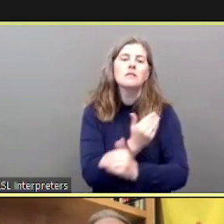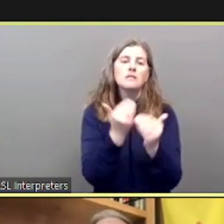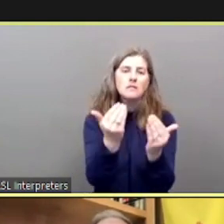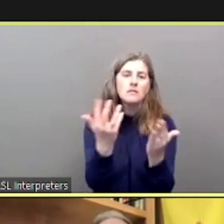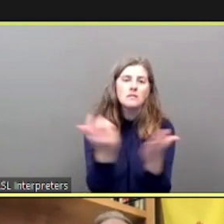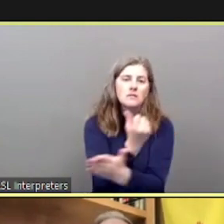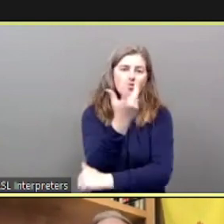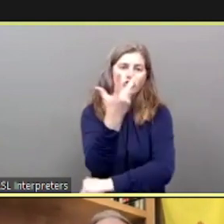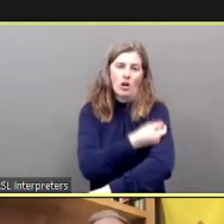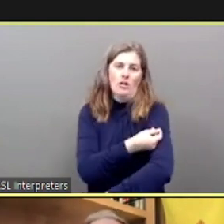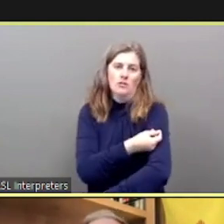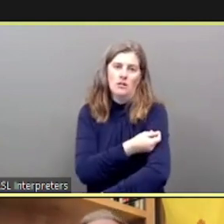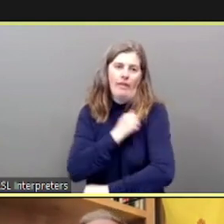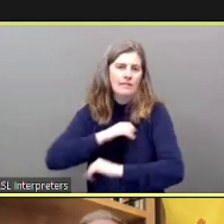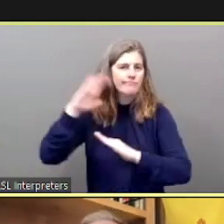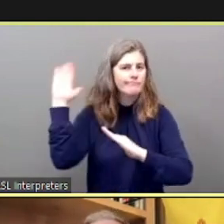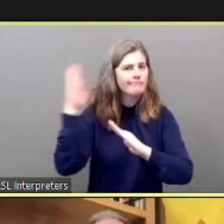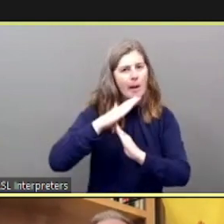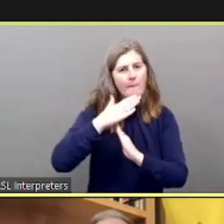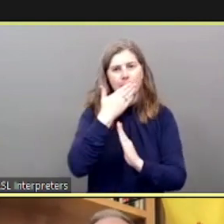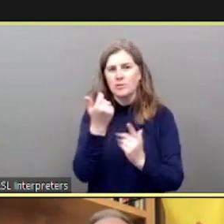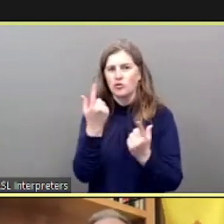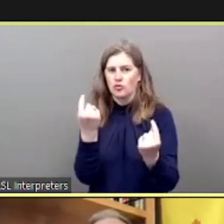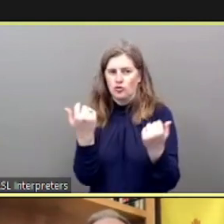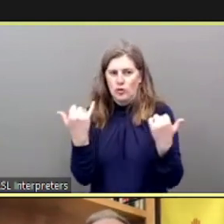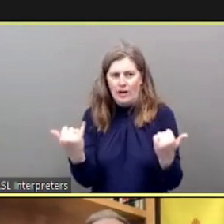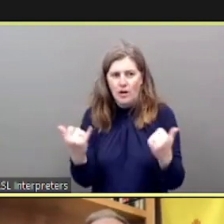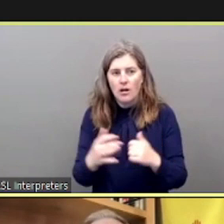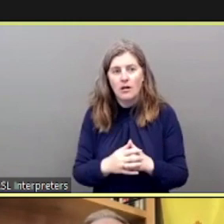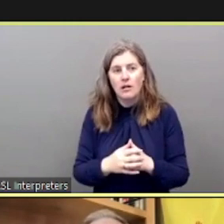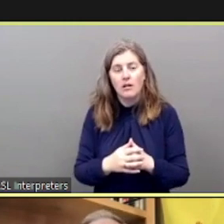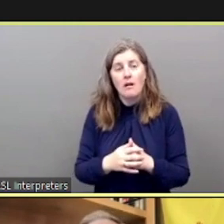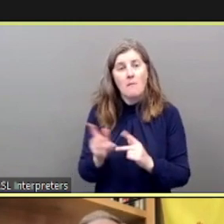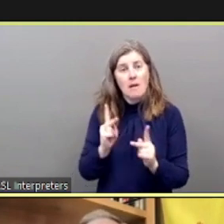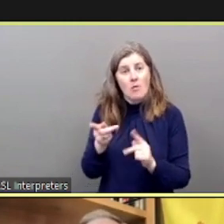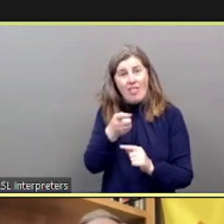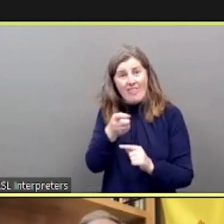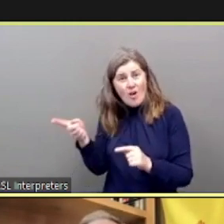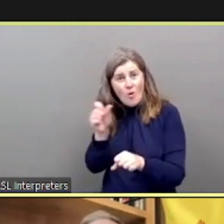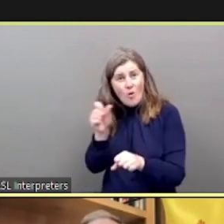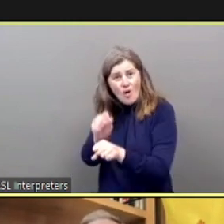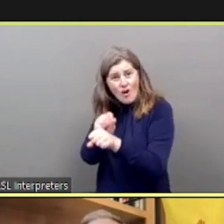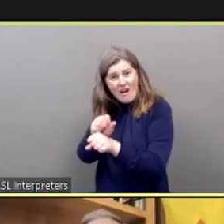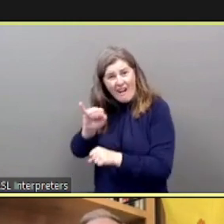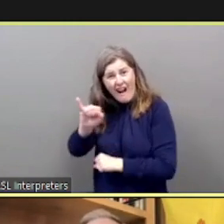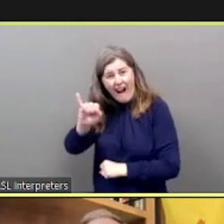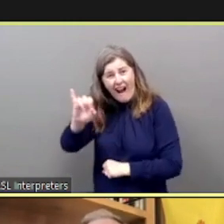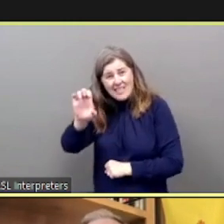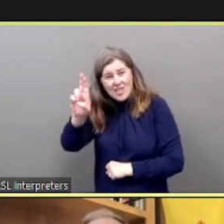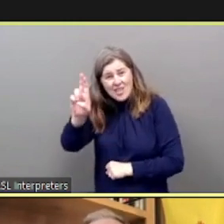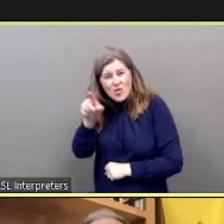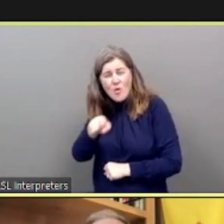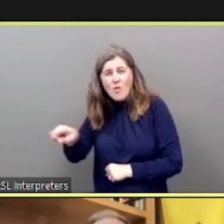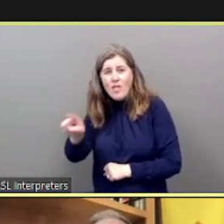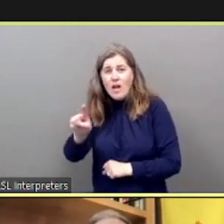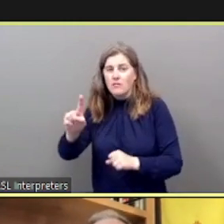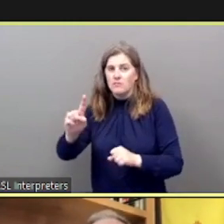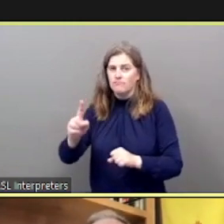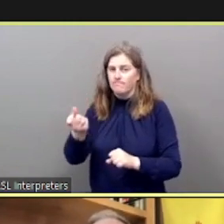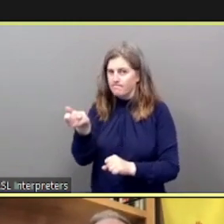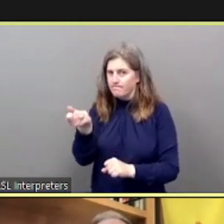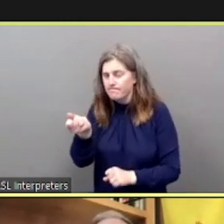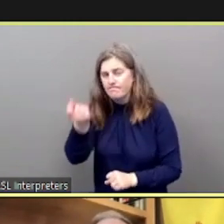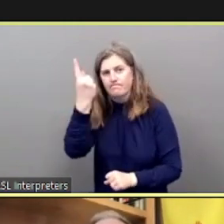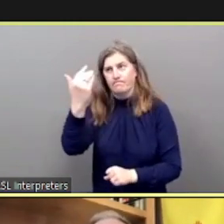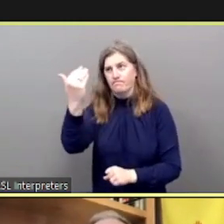best thing that anyone can do right now. People in intensive care units in New Mexico are very clear on the